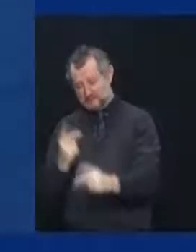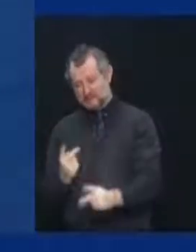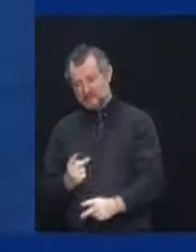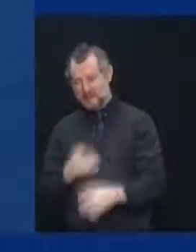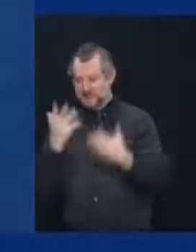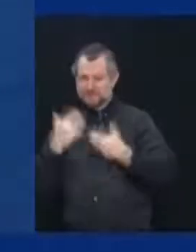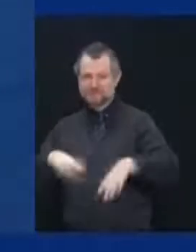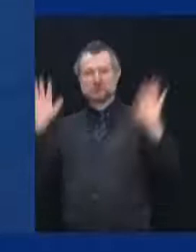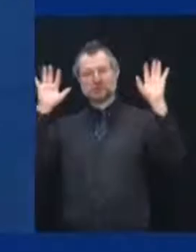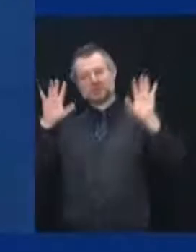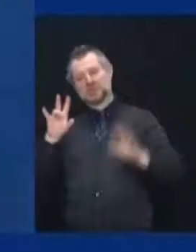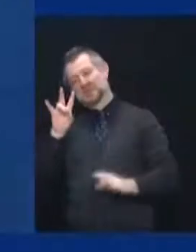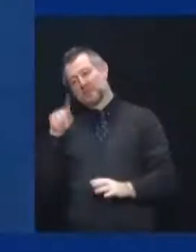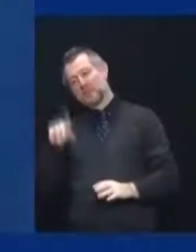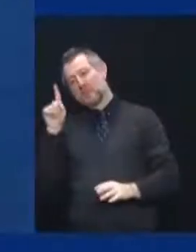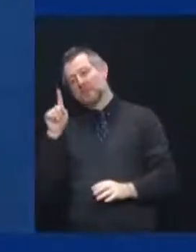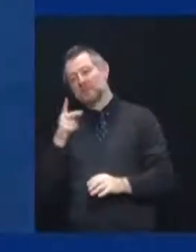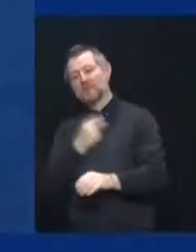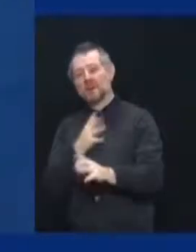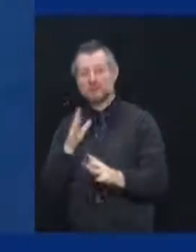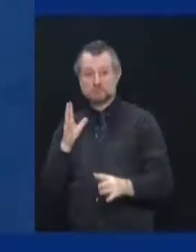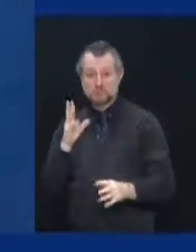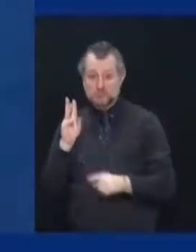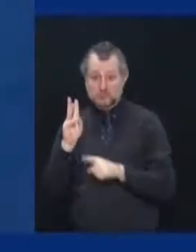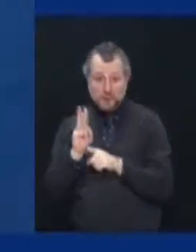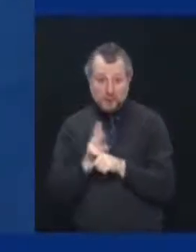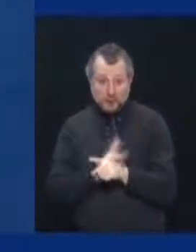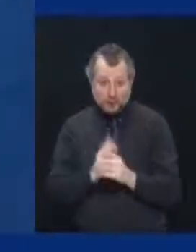at 300,000 per week.